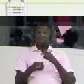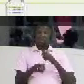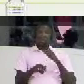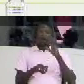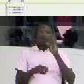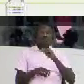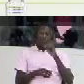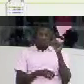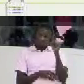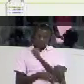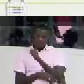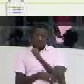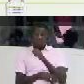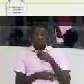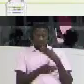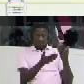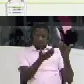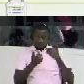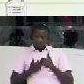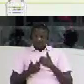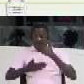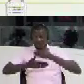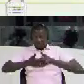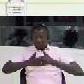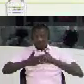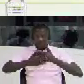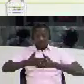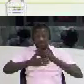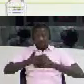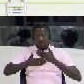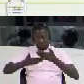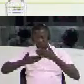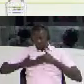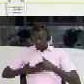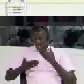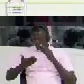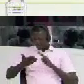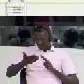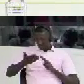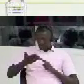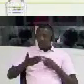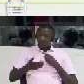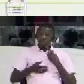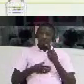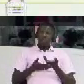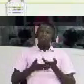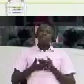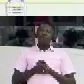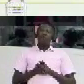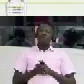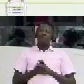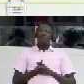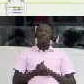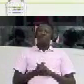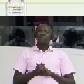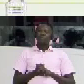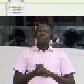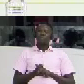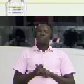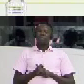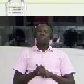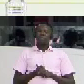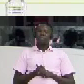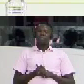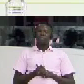is the way I am telling you the whole disciplinary activity was done. If someone offends another person and he